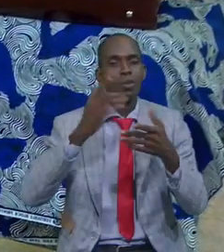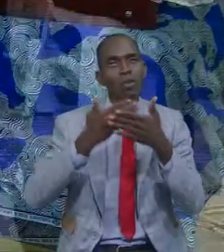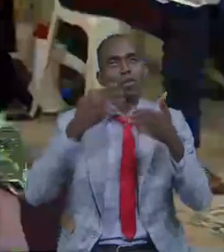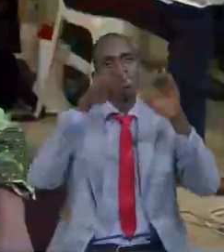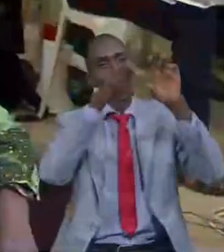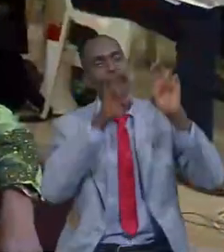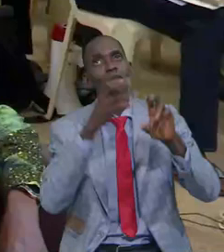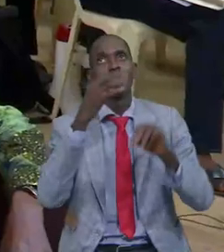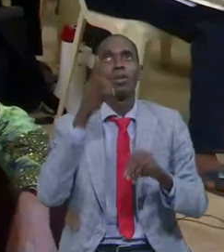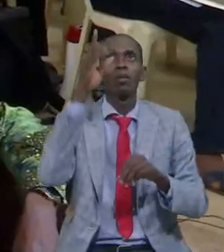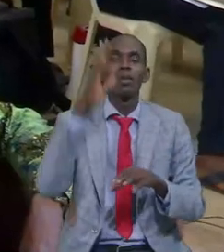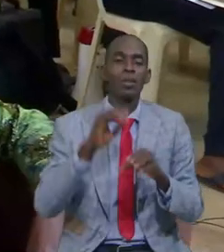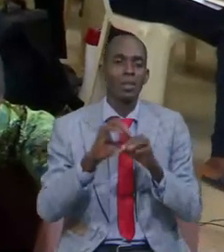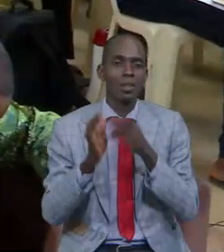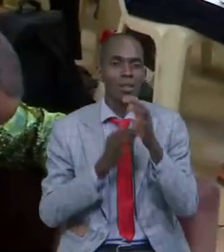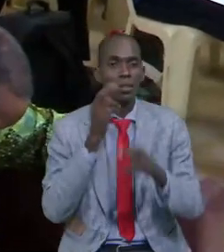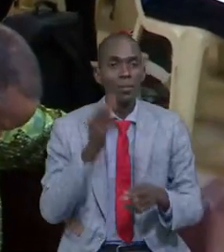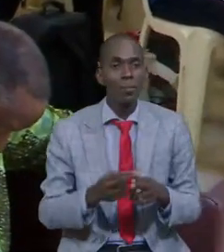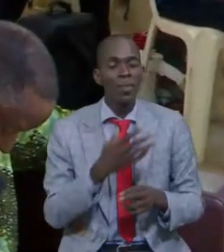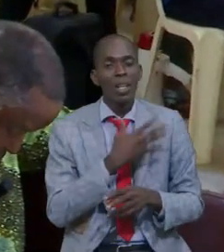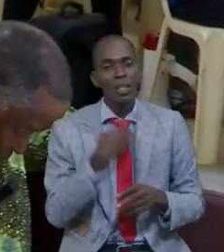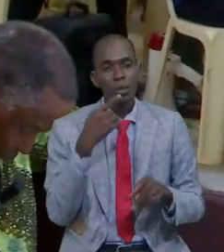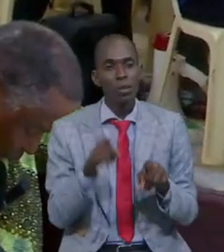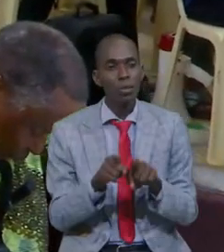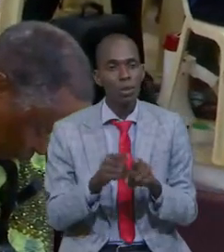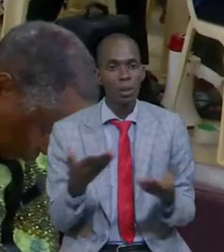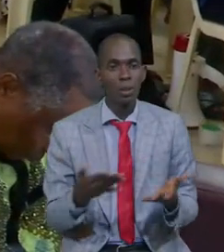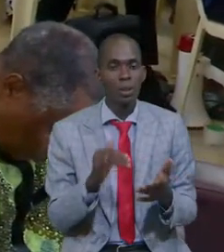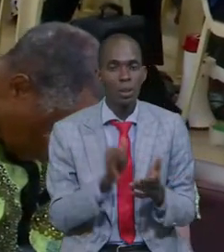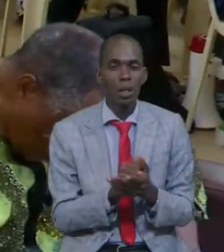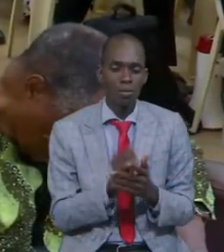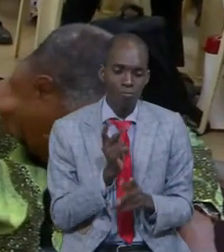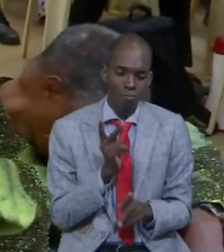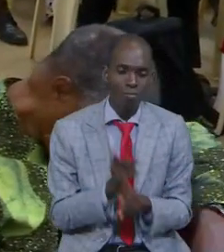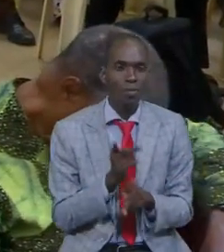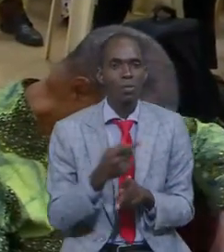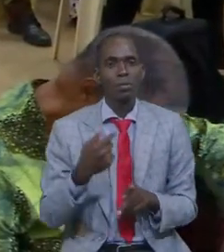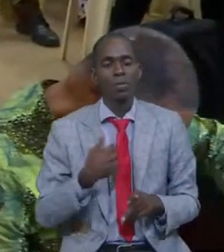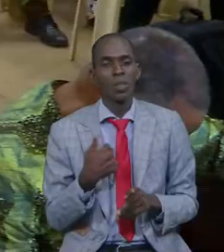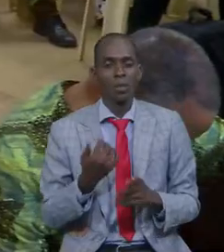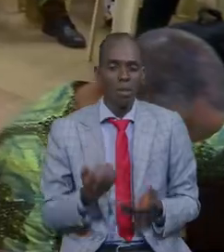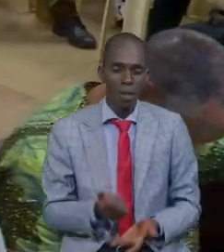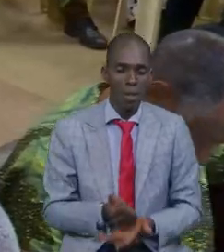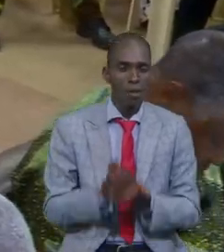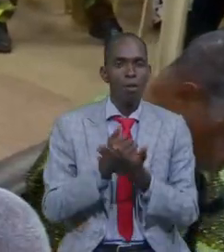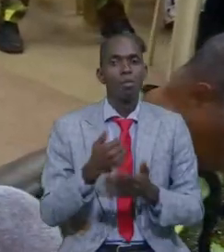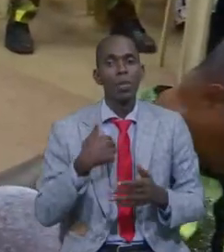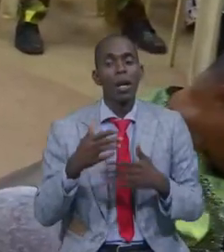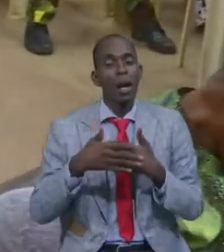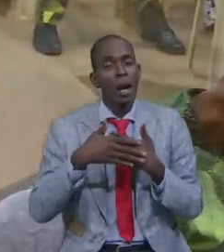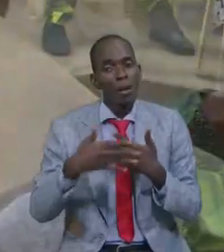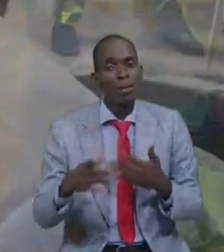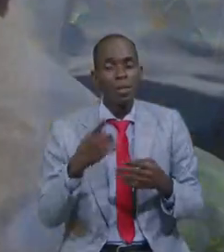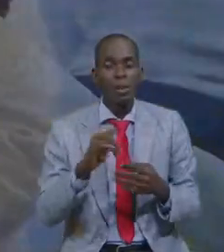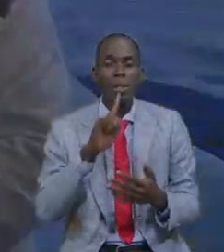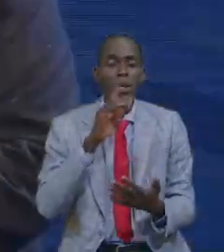Jesus' name. And then he says, uphold me. After you get saved, after you have that evidence of